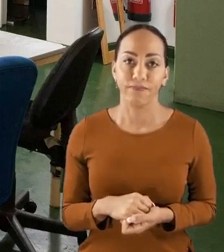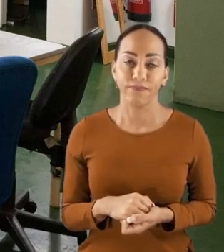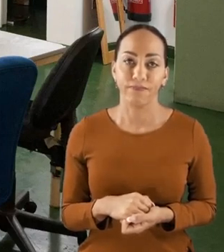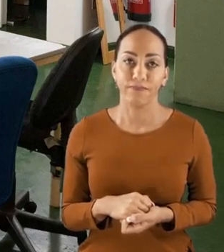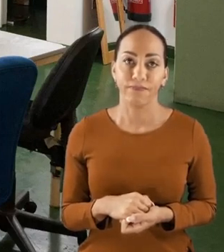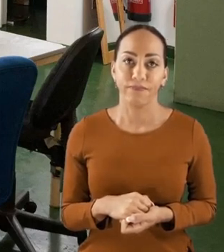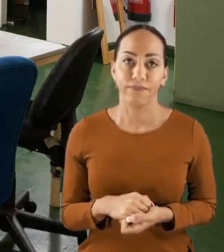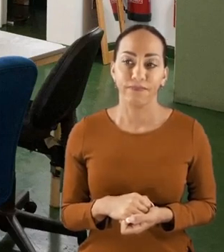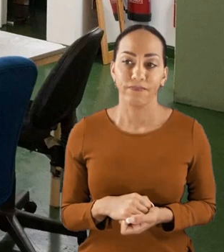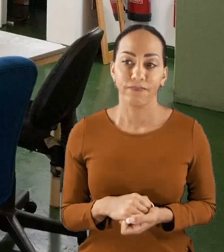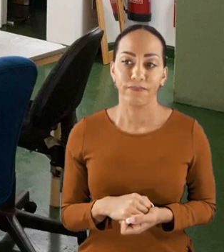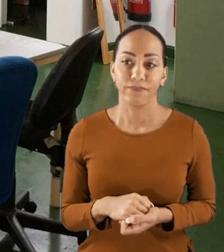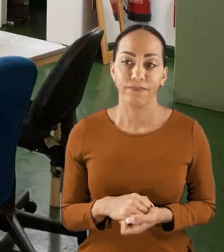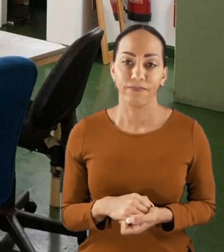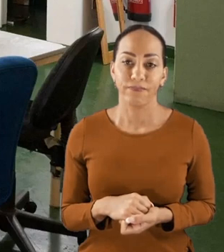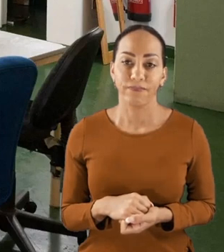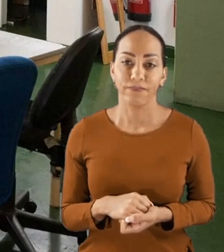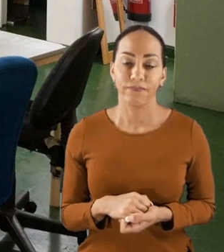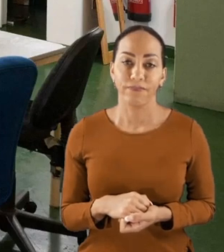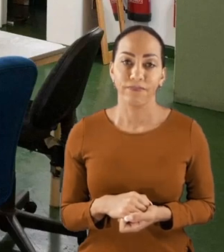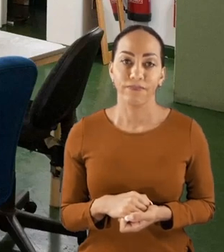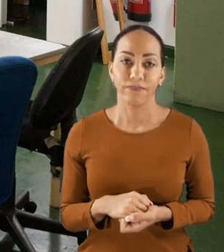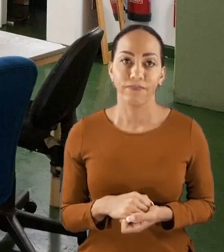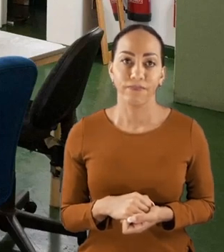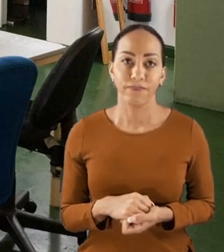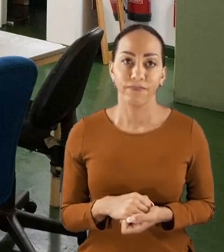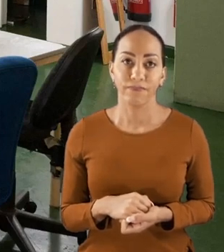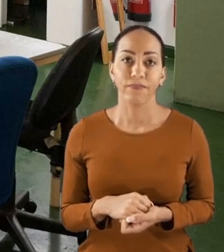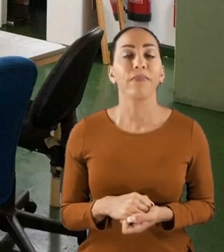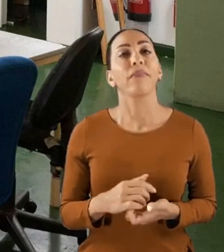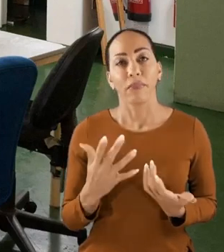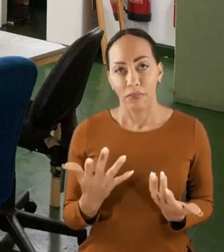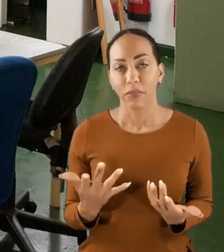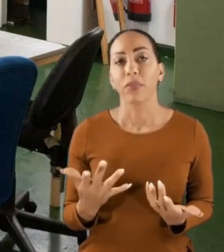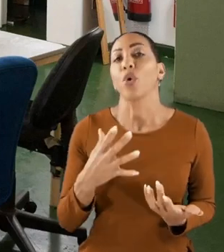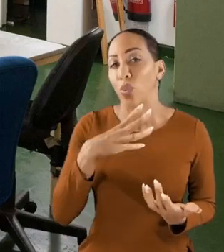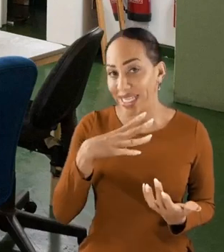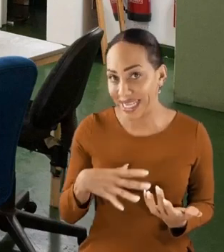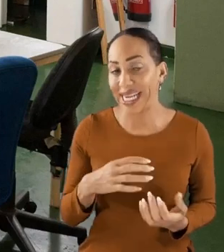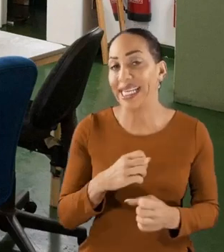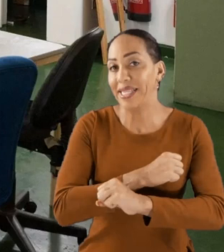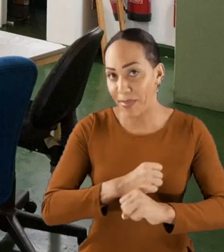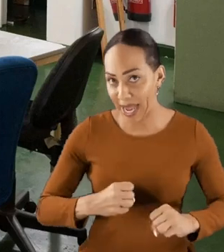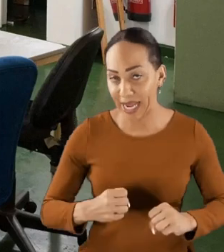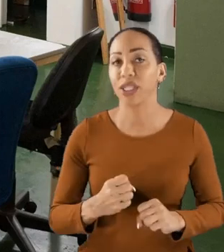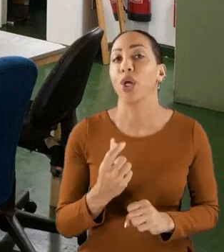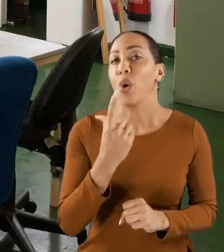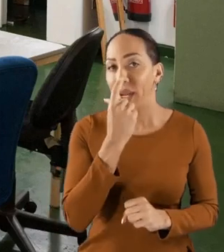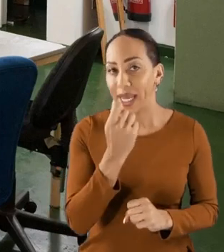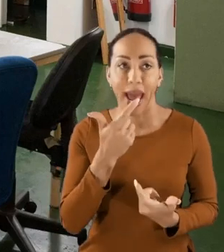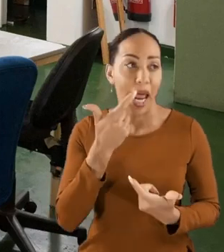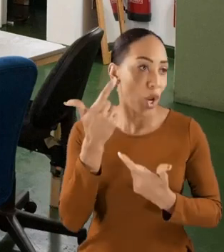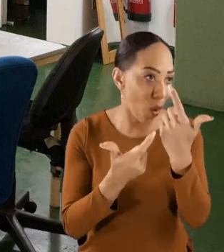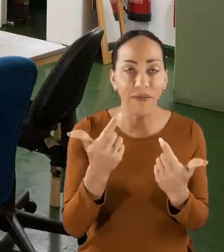in terms of that, there would be the obvious need for a space which we could probably source at